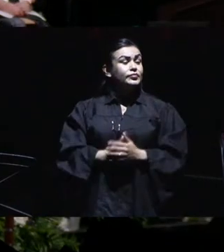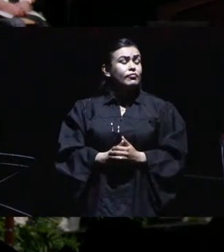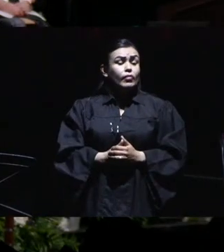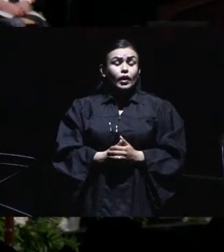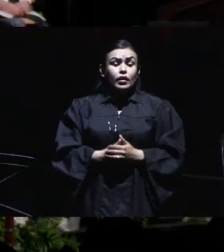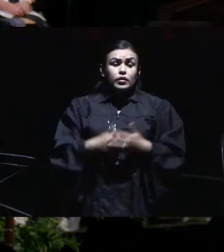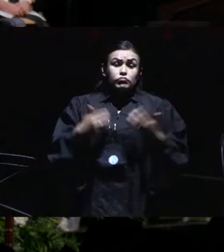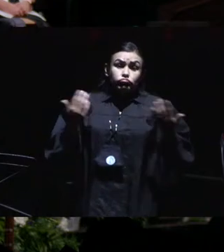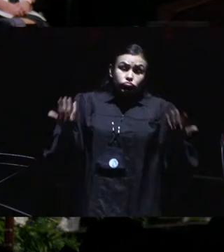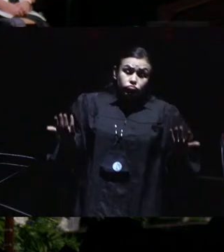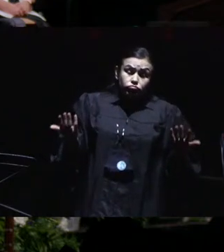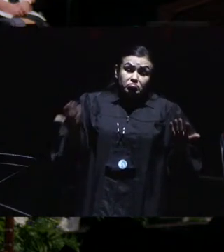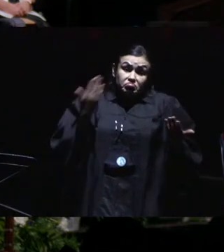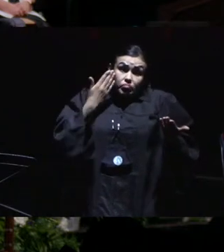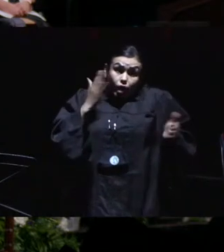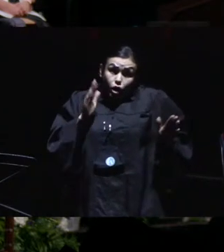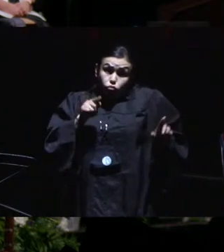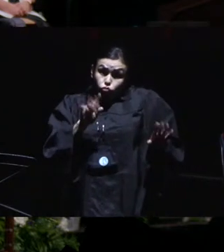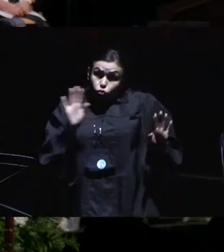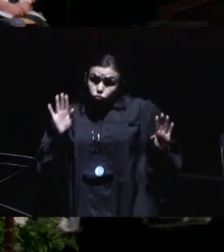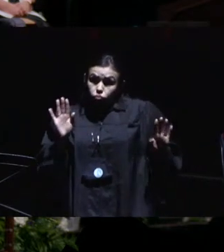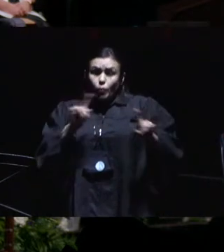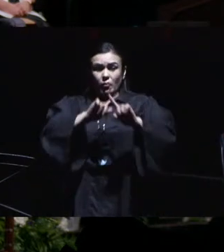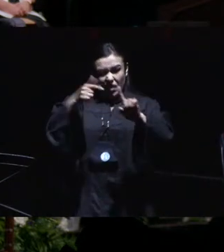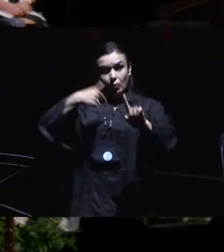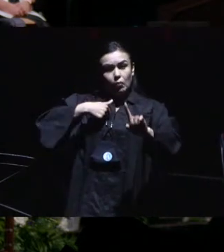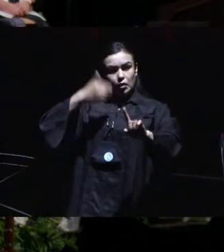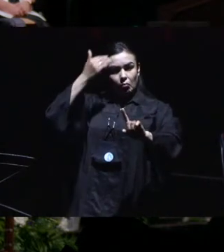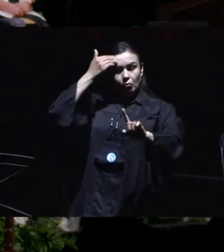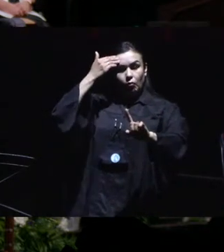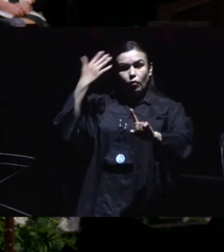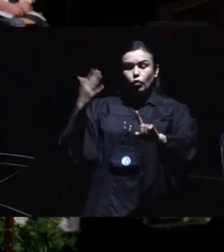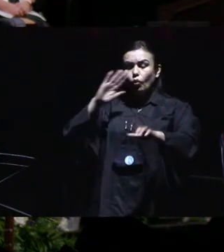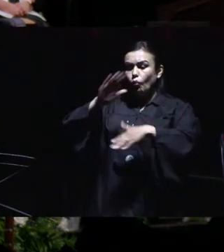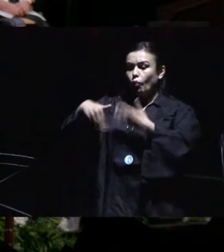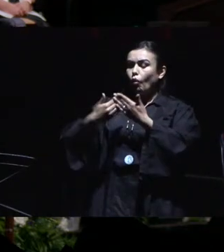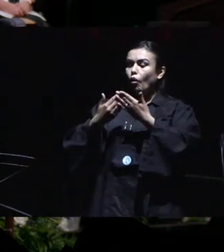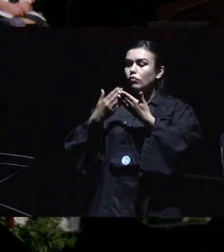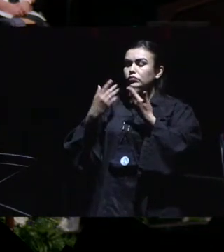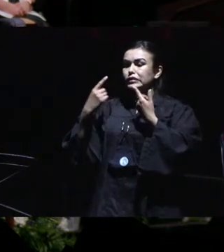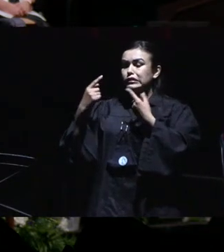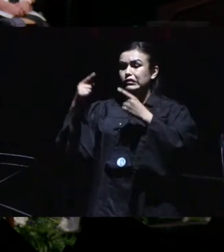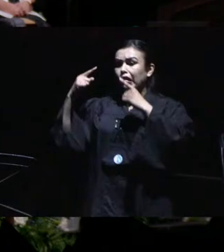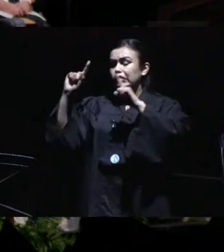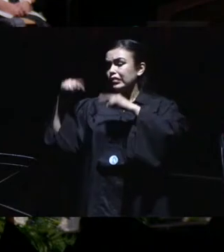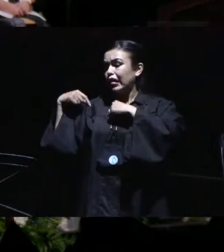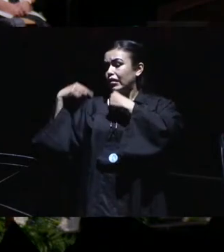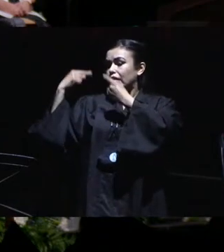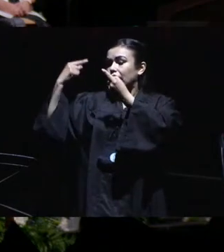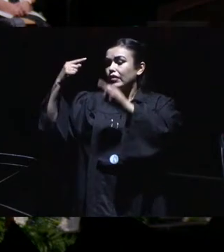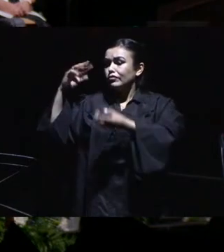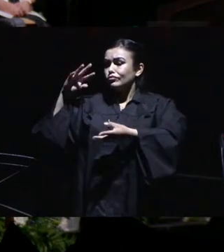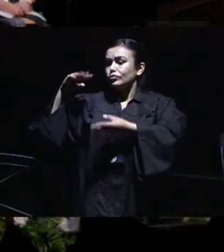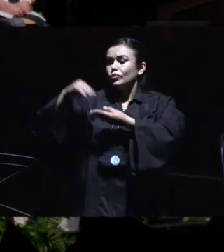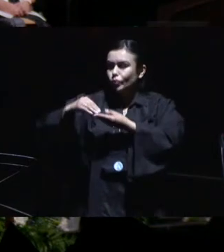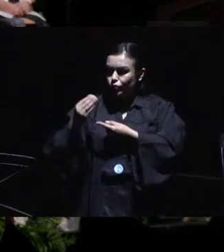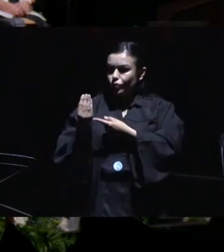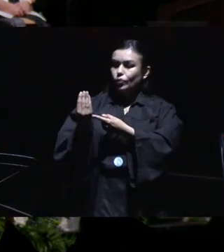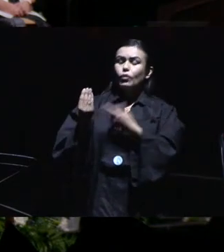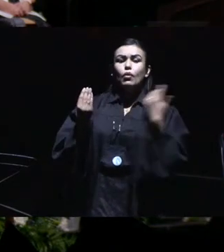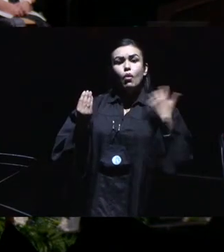I don't know about you, but as far as me, all the success, and what I mean, all the success that I've been able to accomplish thus